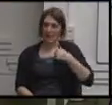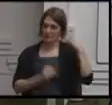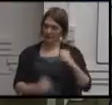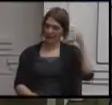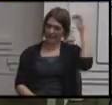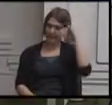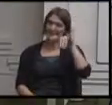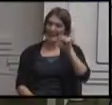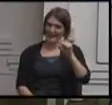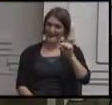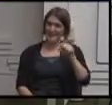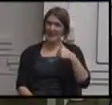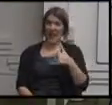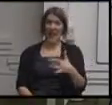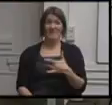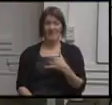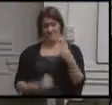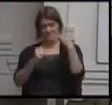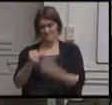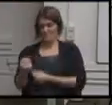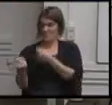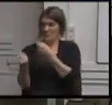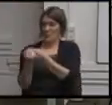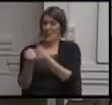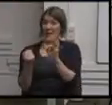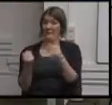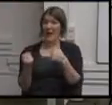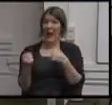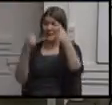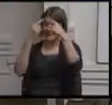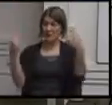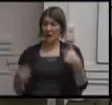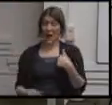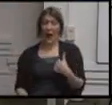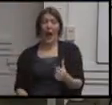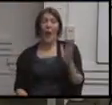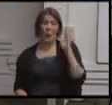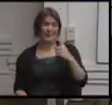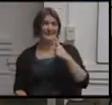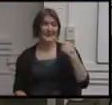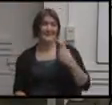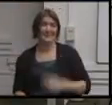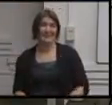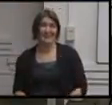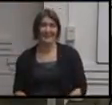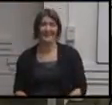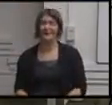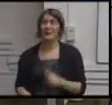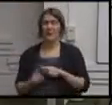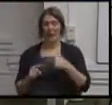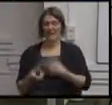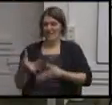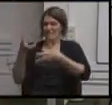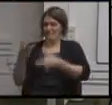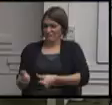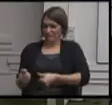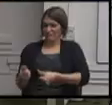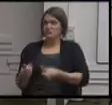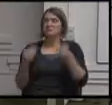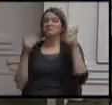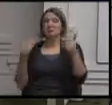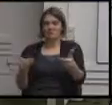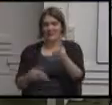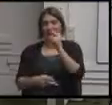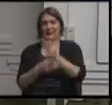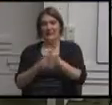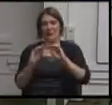And if I didn't believe what was happening here right now, I wouldn't be here advocating for this budget to move